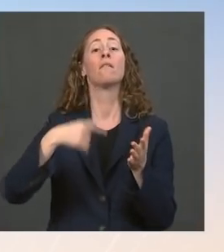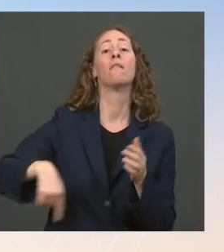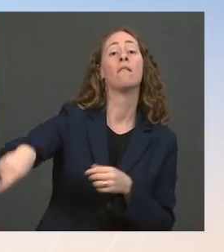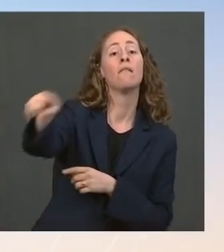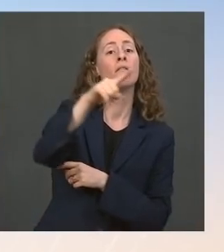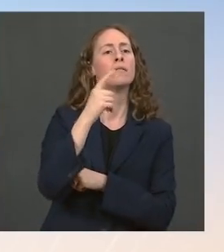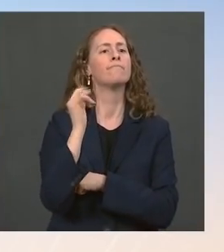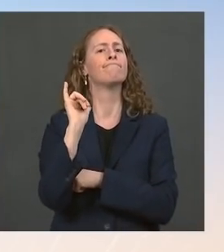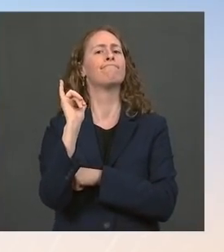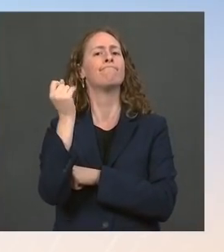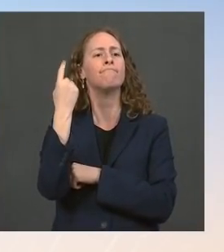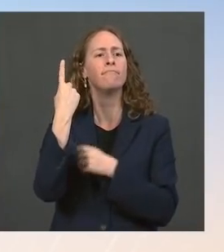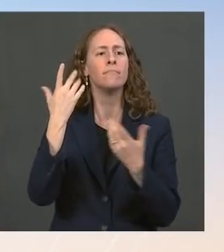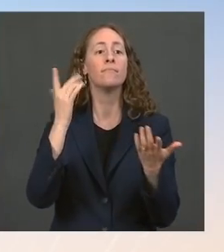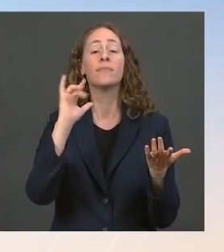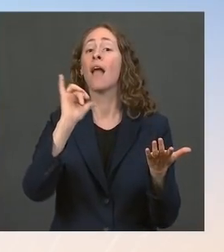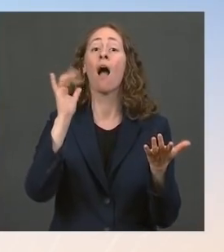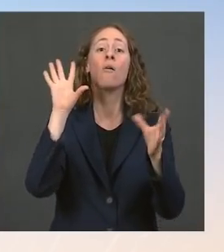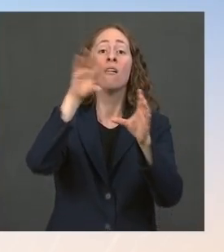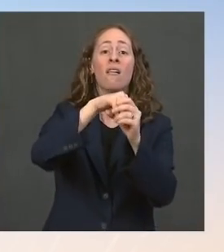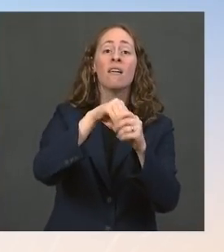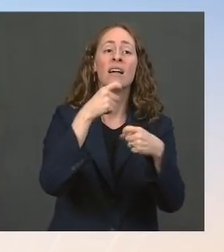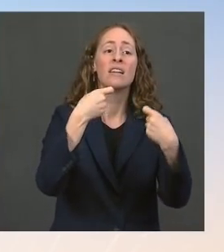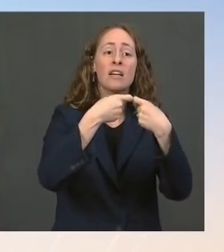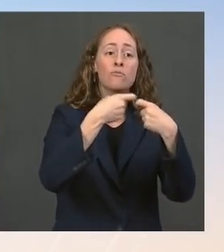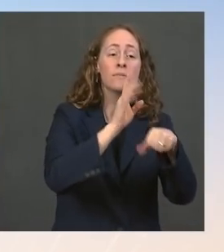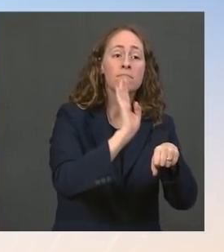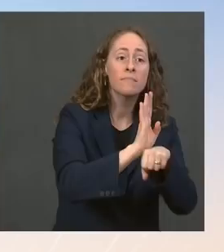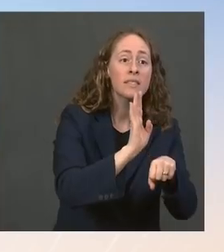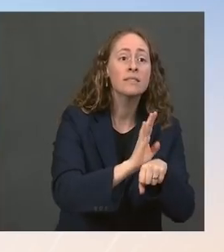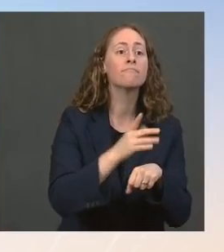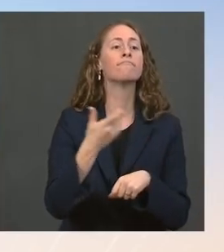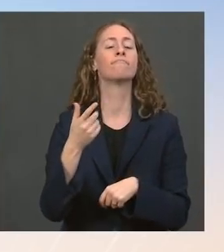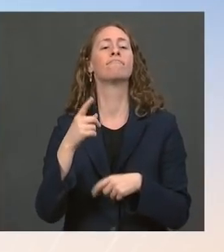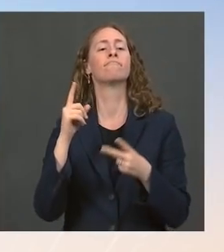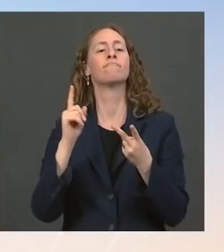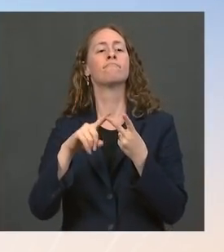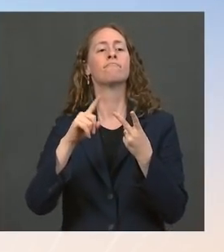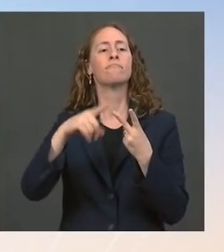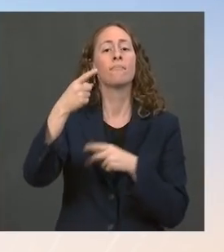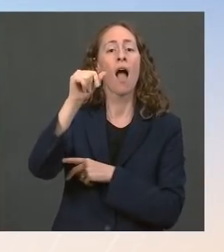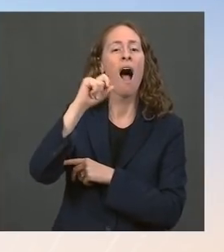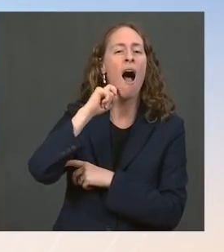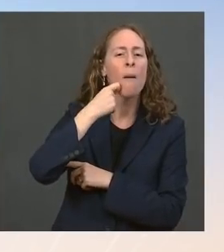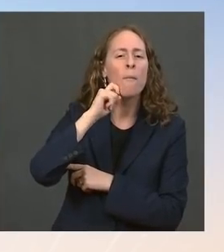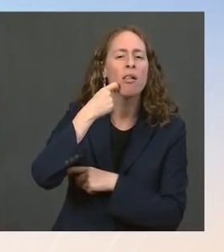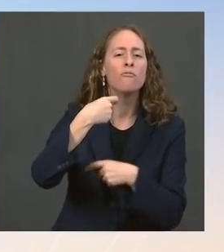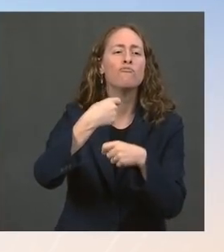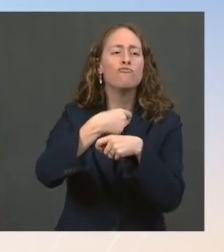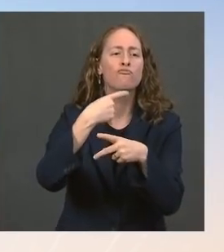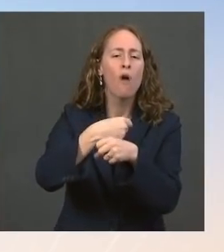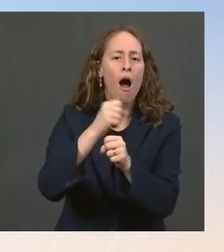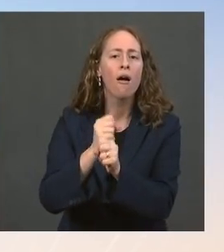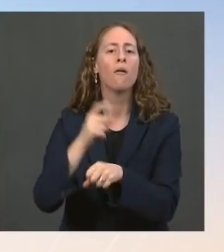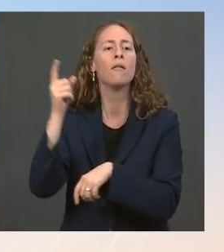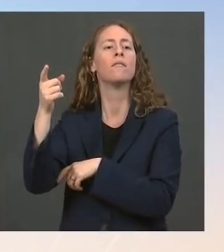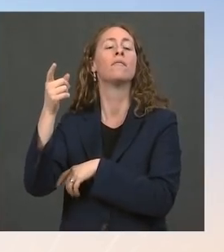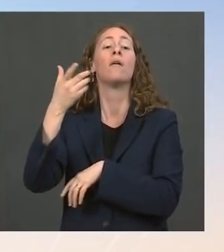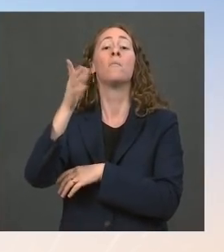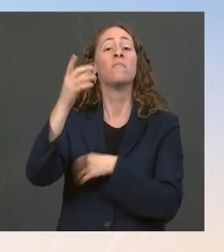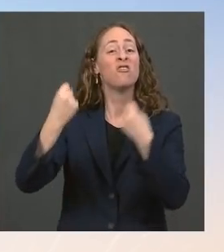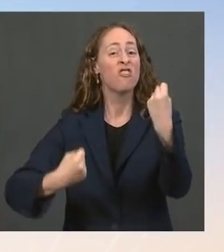like Apple and Microsoft, the automotive and trucking industry, including General Motors, Daimler, and BMW, and firms that